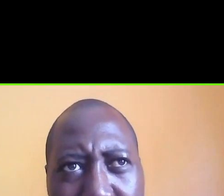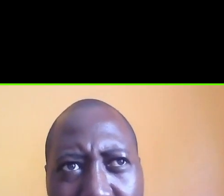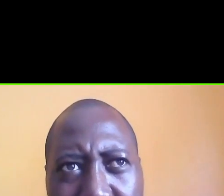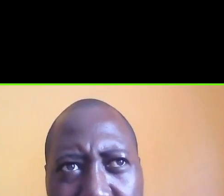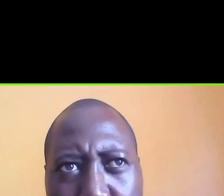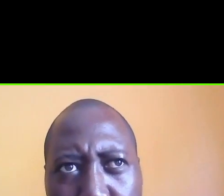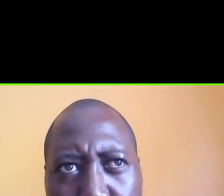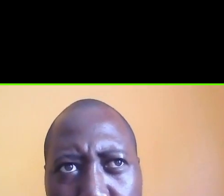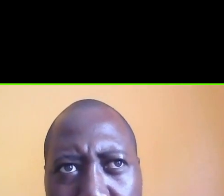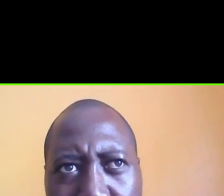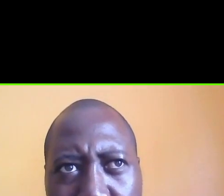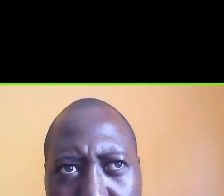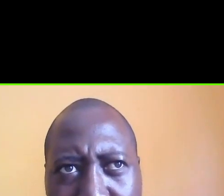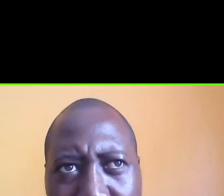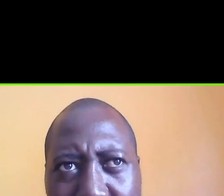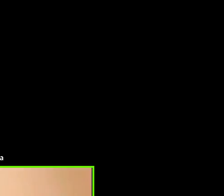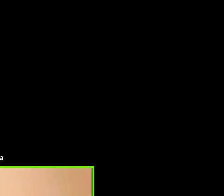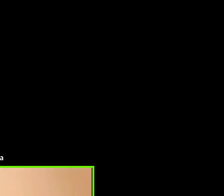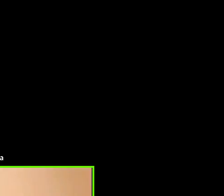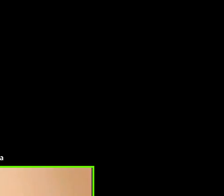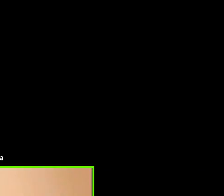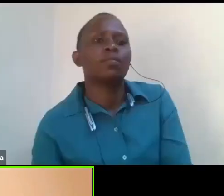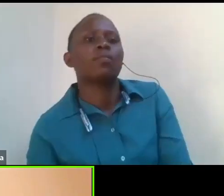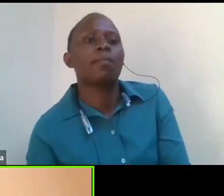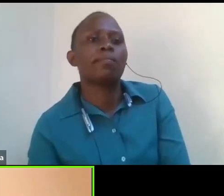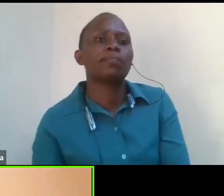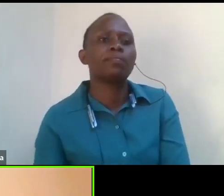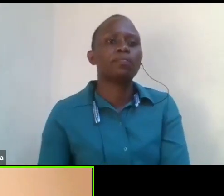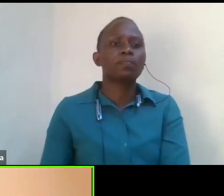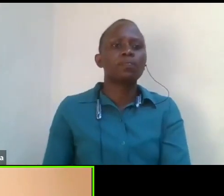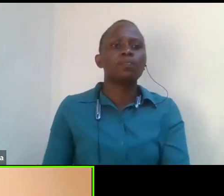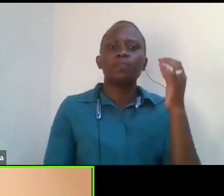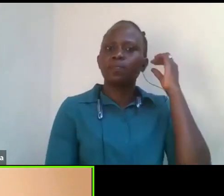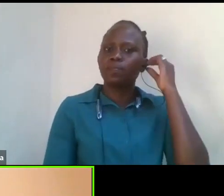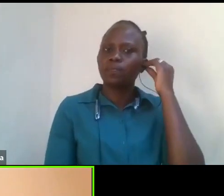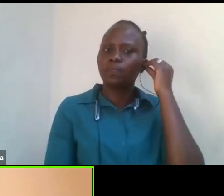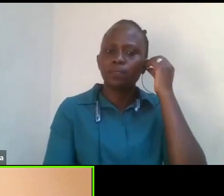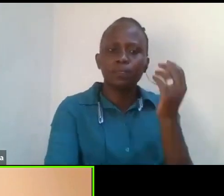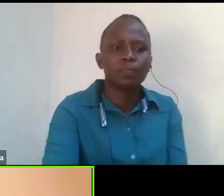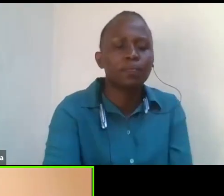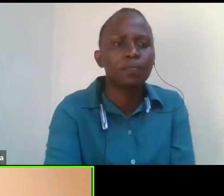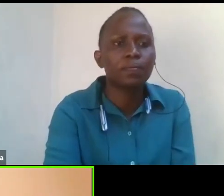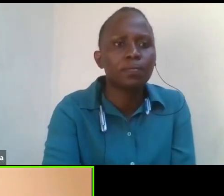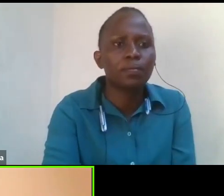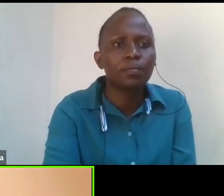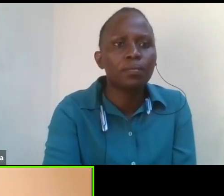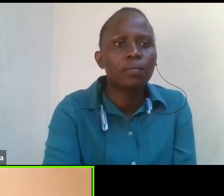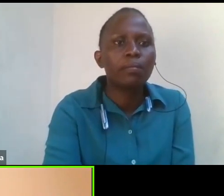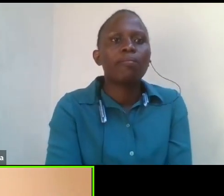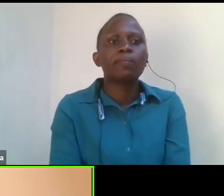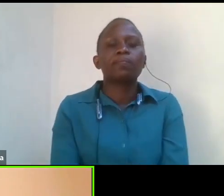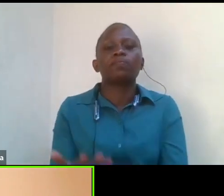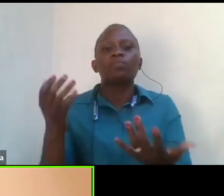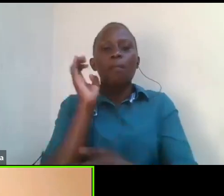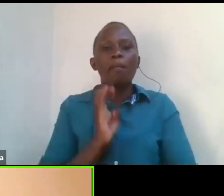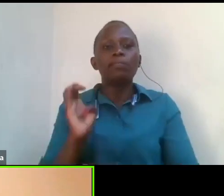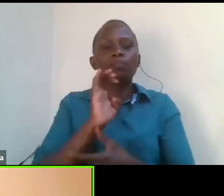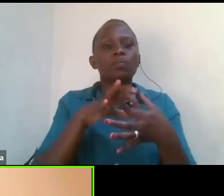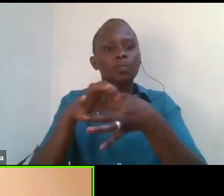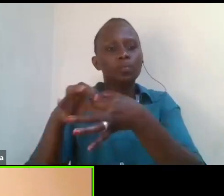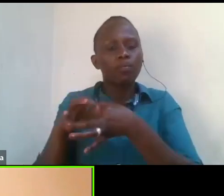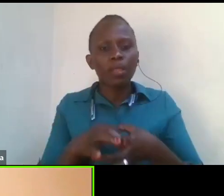has been an issue, especially even within the European Union and the EPO, that is the European Patent